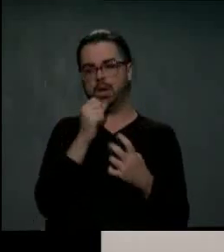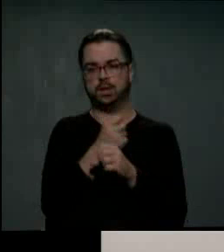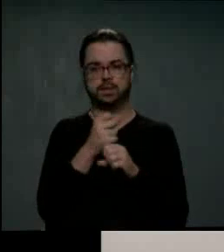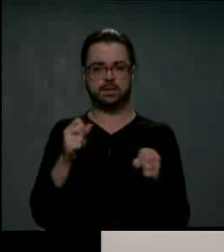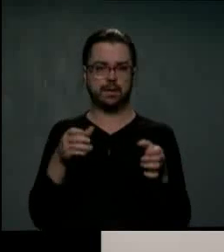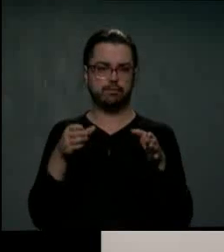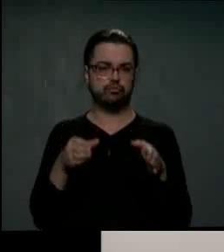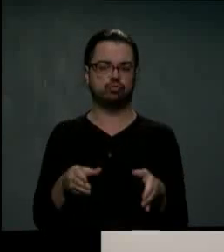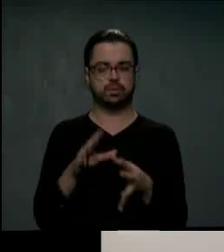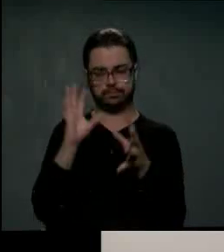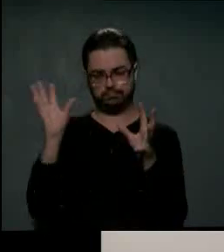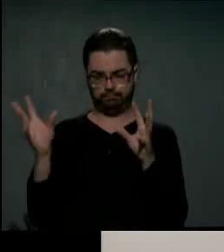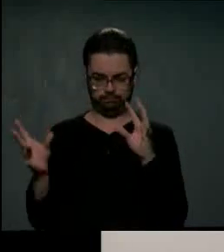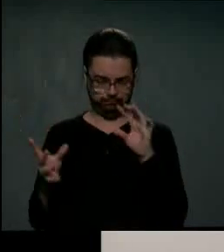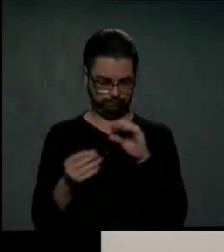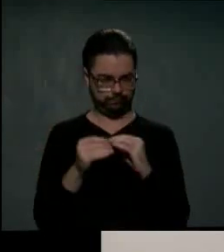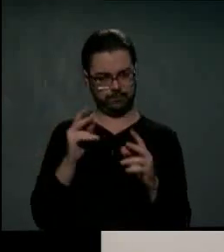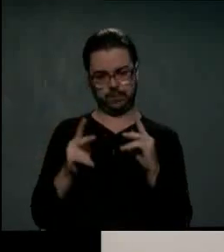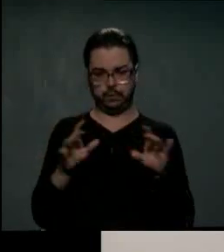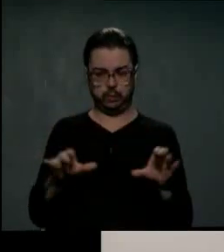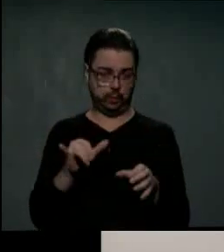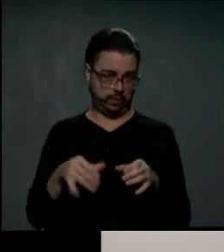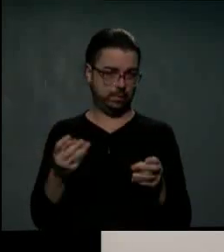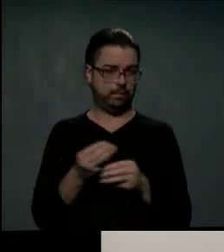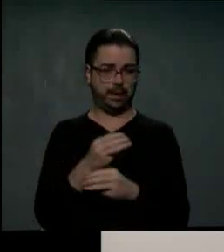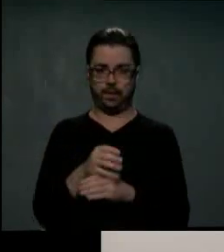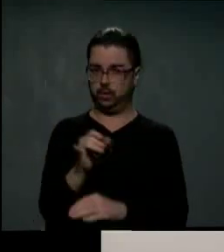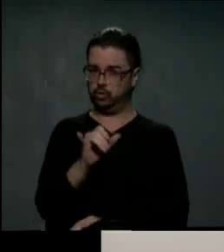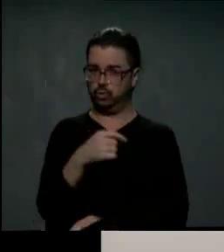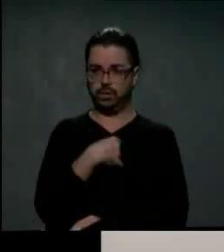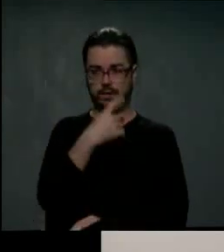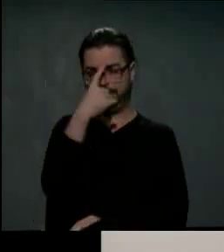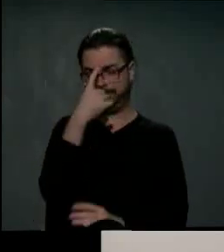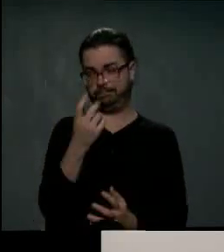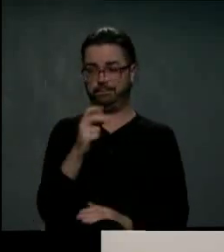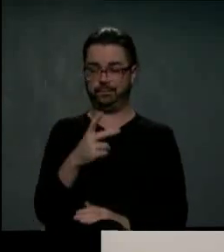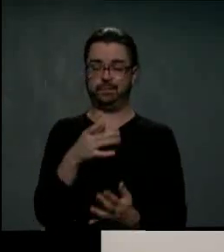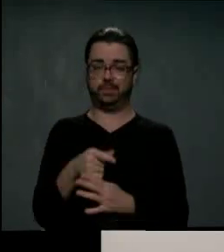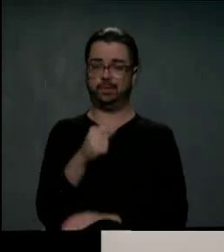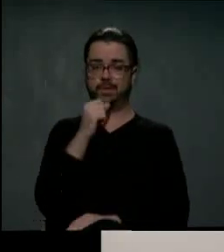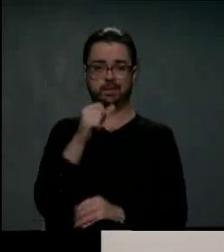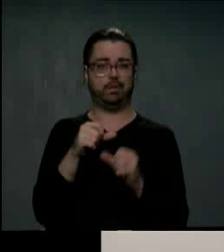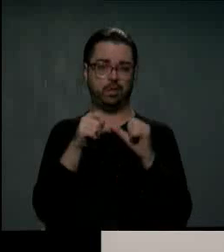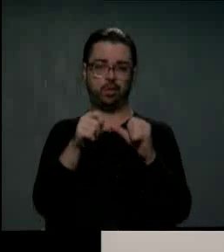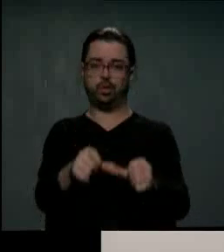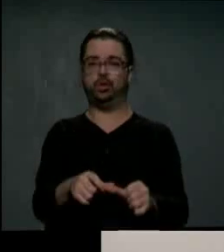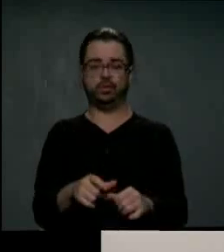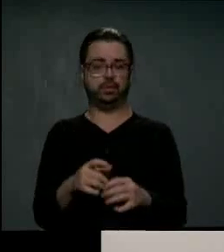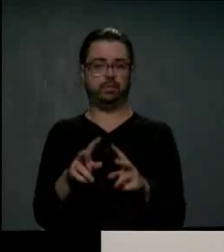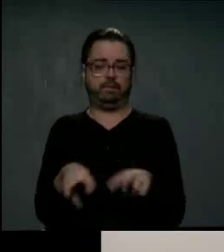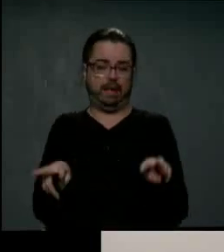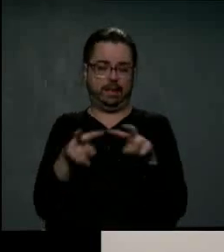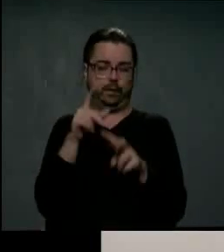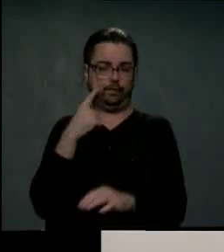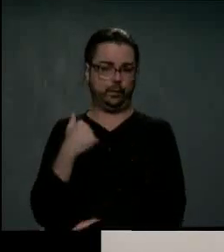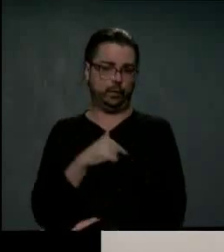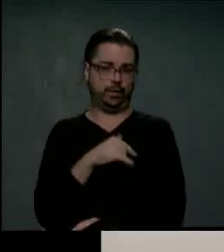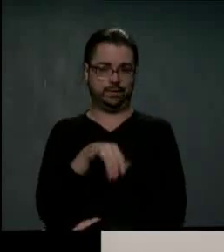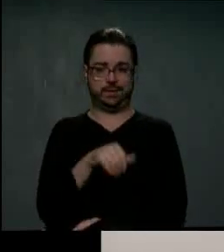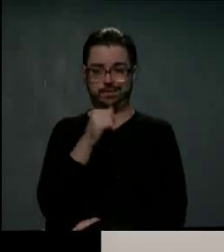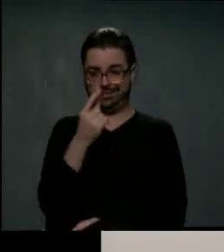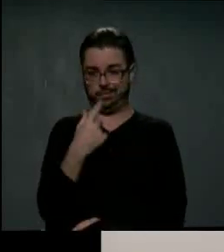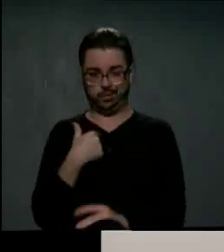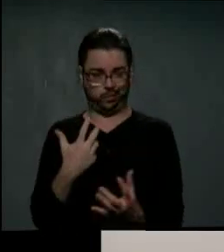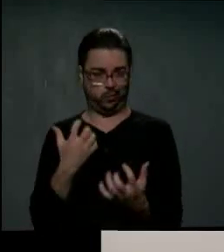you know, they add that up too. People do the math and they think, okay, well, this probably isn't going to be a long-term value for us. So this isn't something that I want right